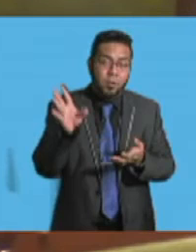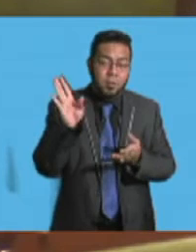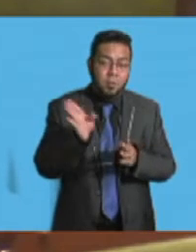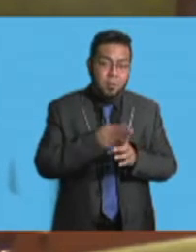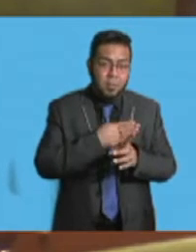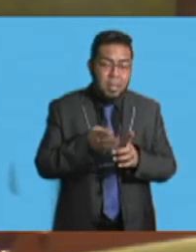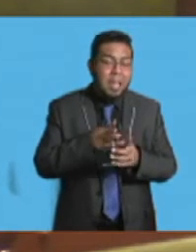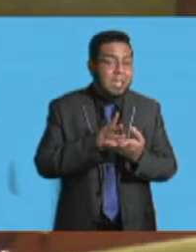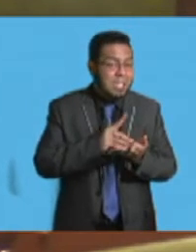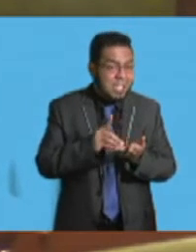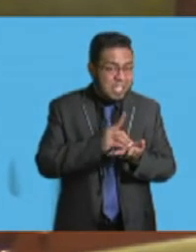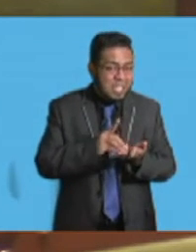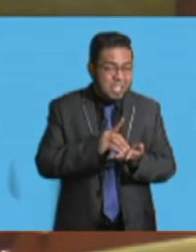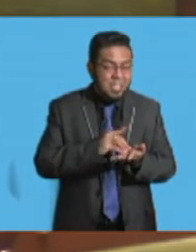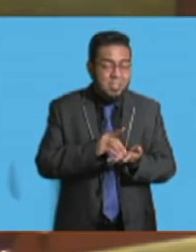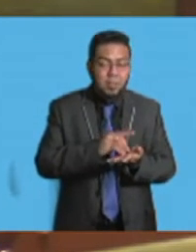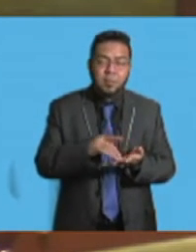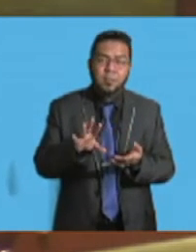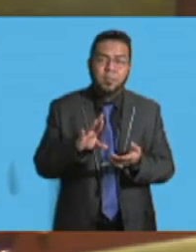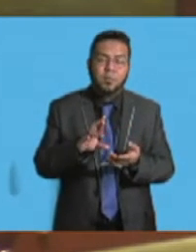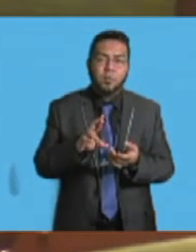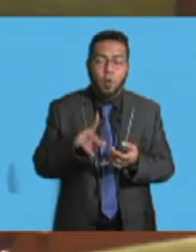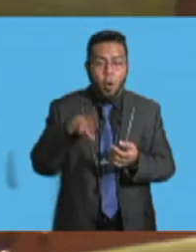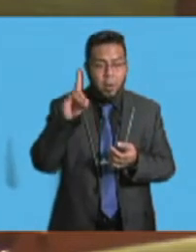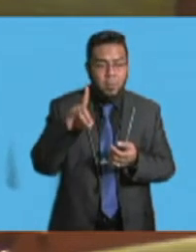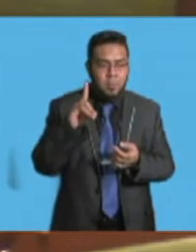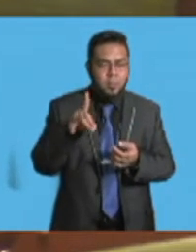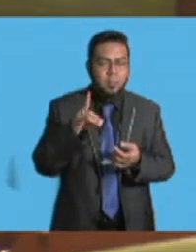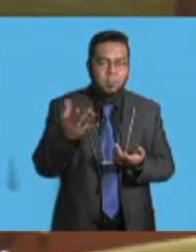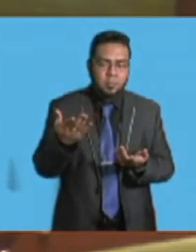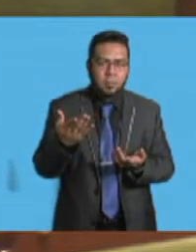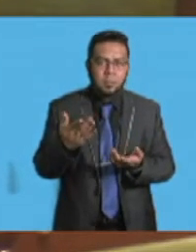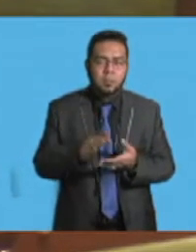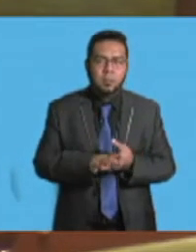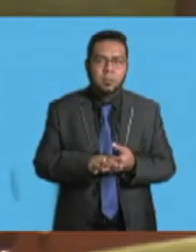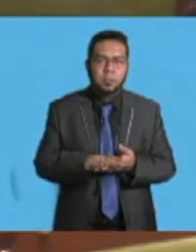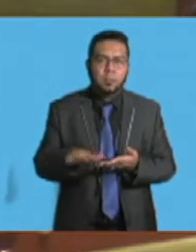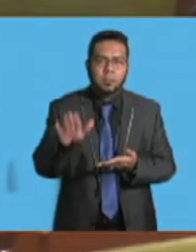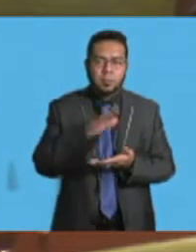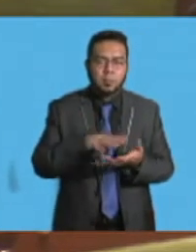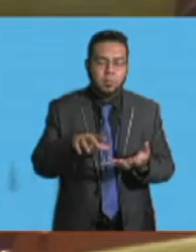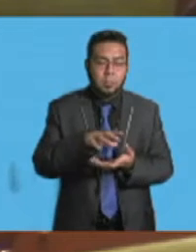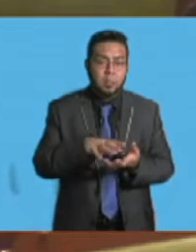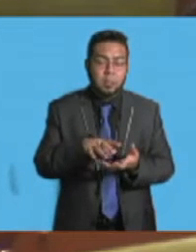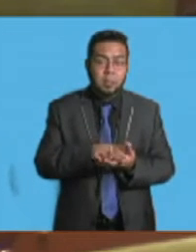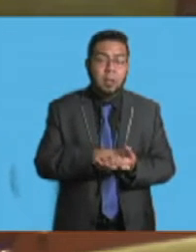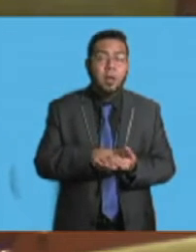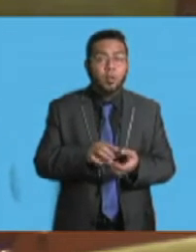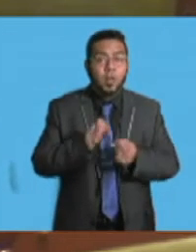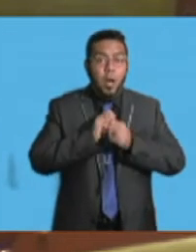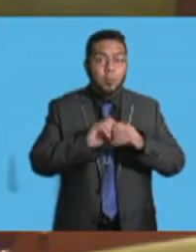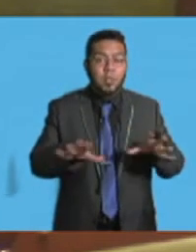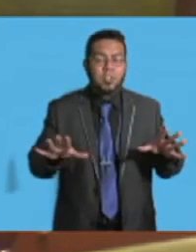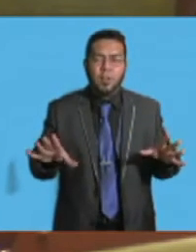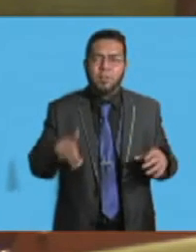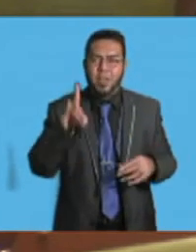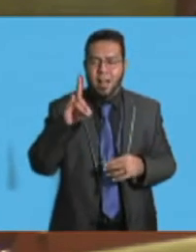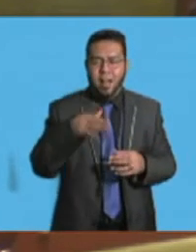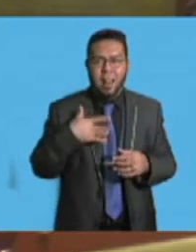ministry, given the nature of transmission of two diseases coupled with the devastating effects of these diseases outbreak to the livestock